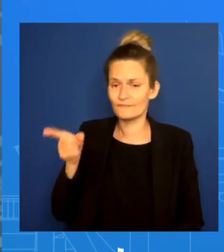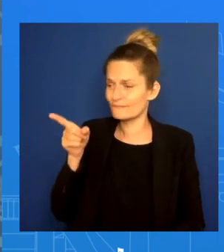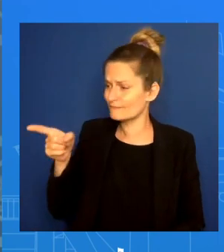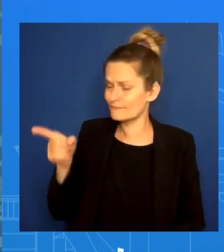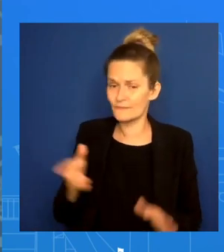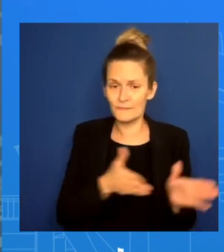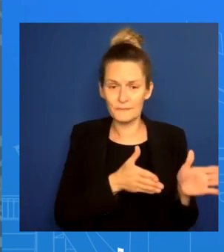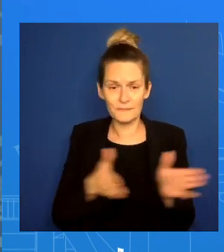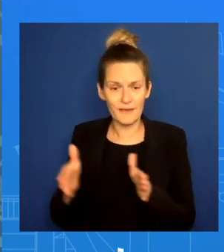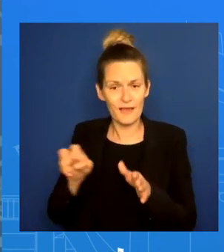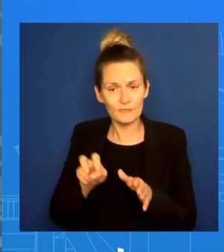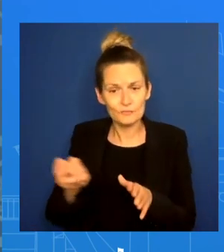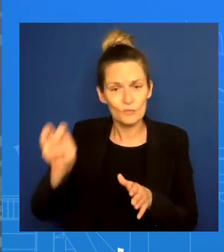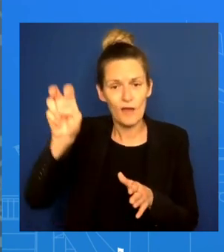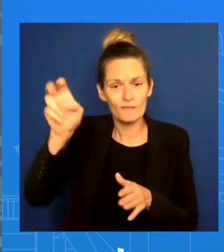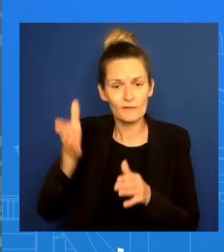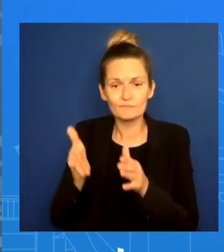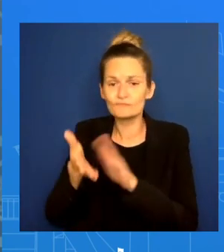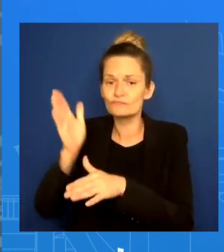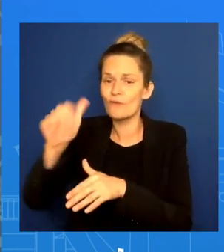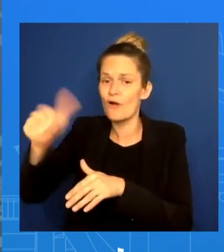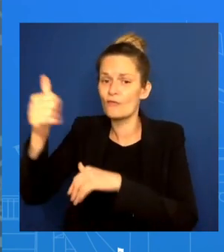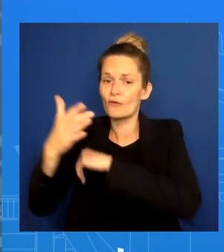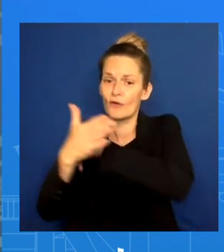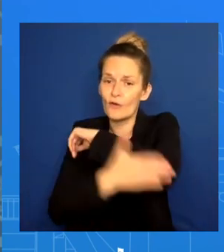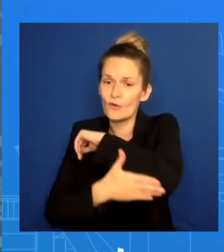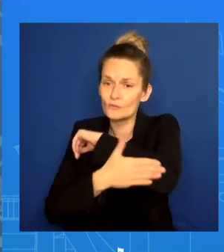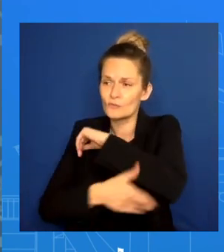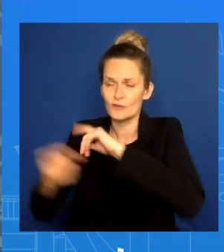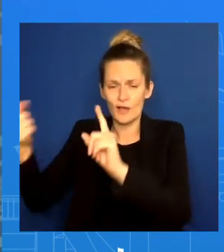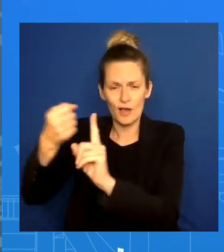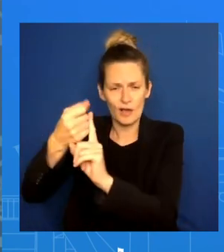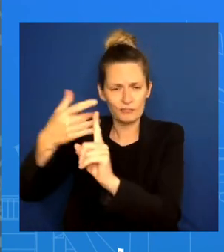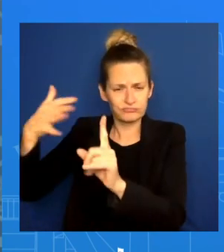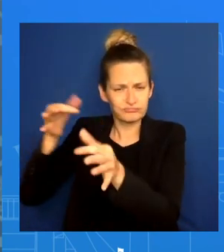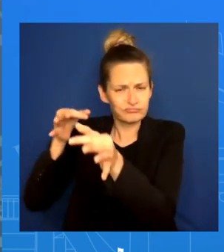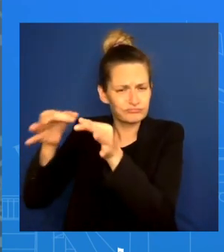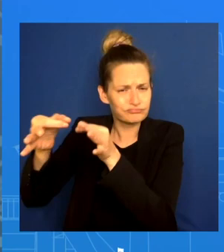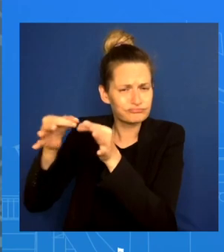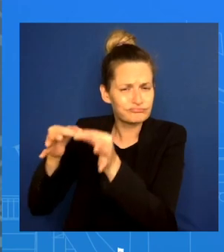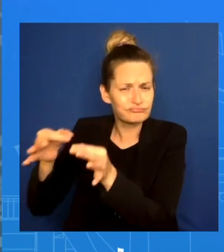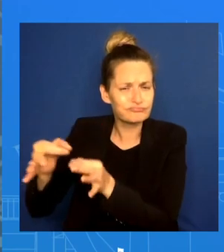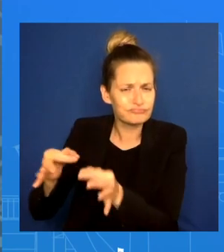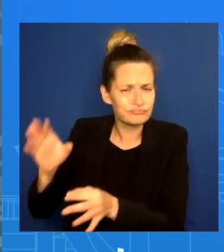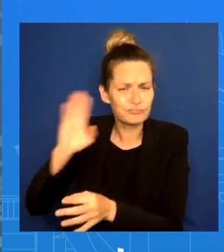geopolitical realities that she's going to be facing wherever she goes. And there's always